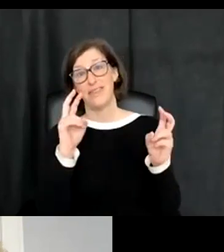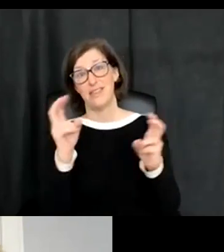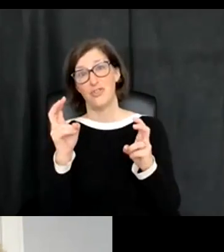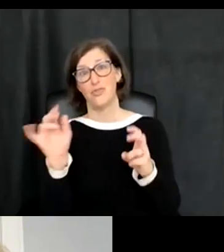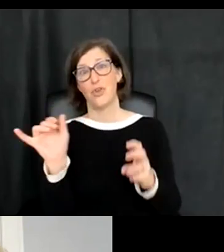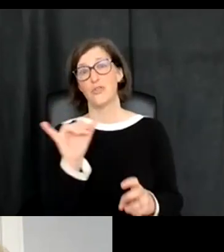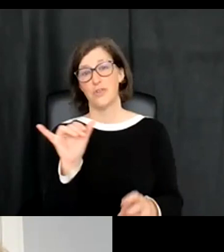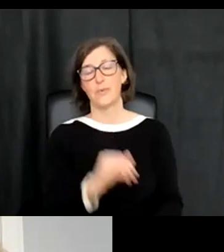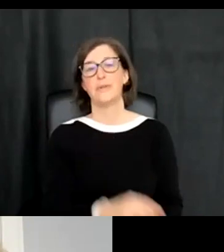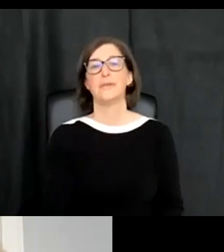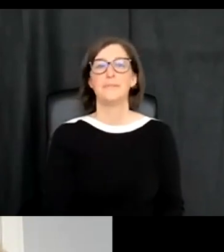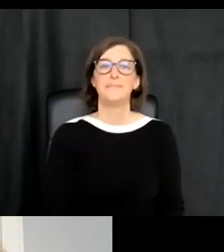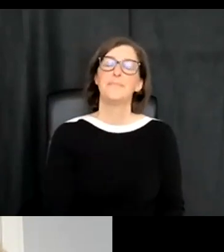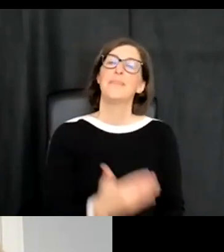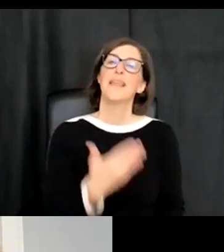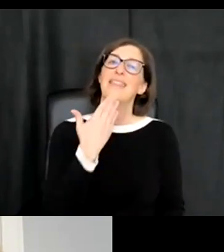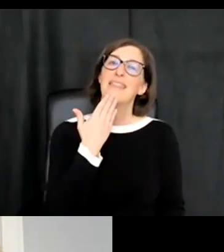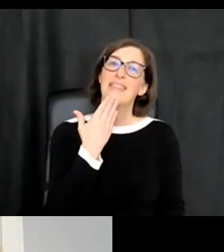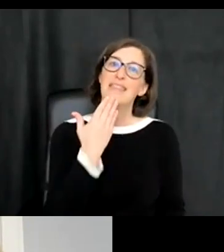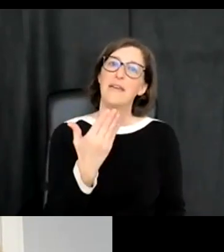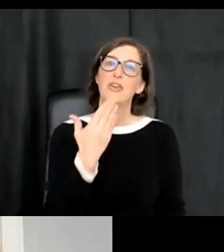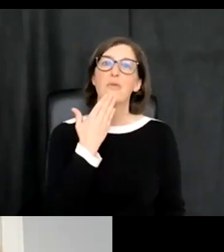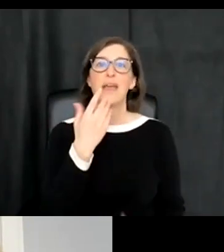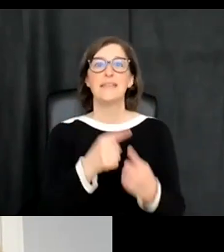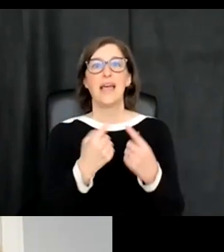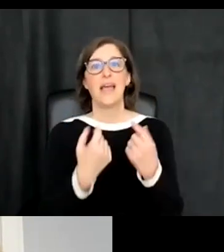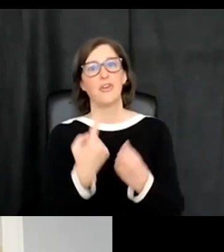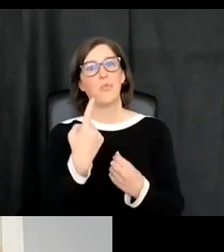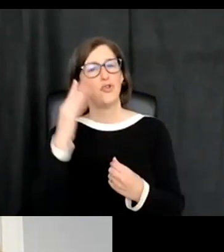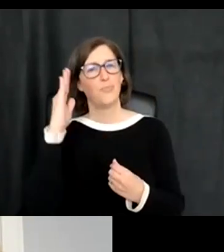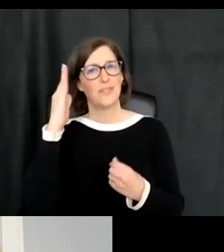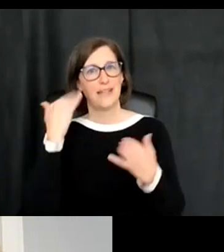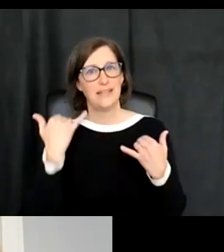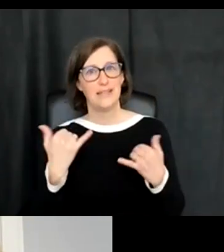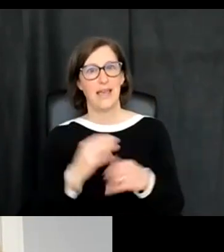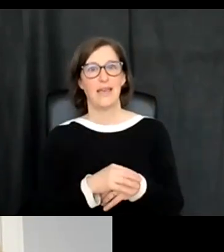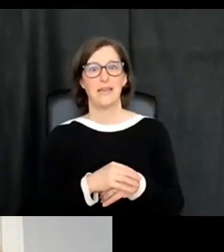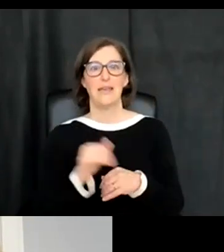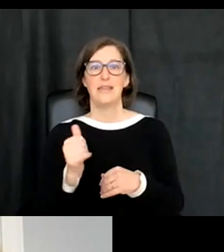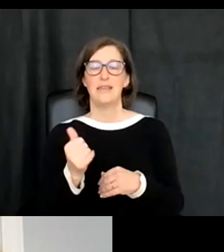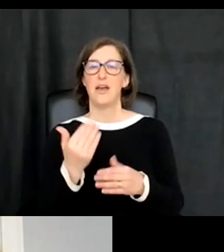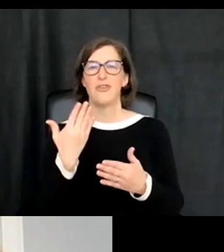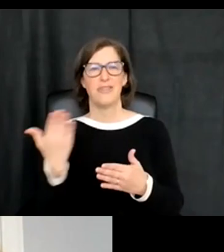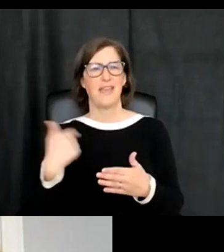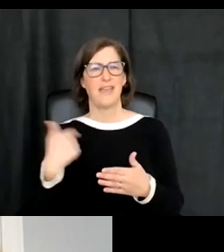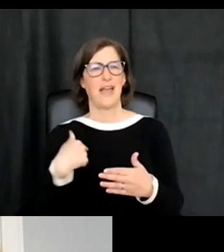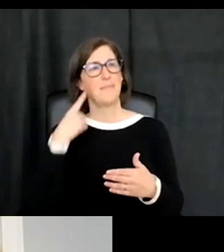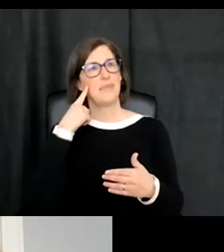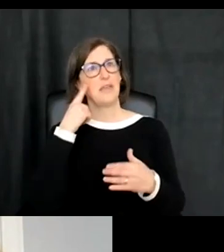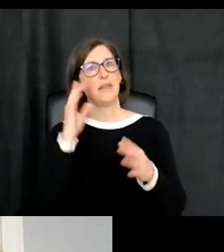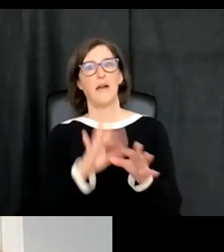general. So. Thank you. And thanks to all our presenters. The other piece I'm reflecting on is the importance really